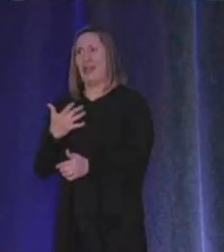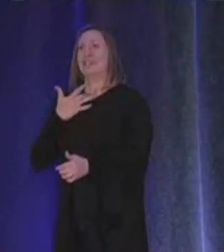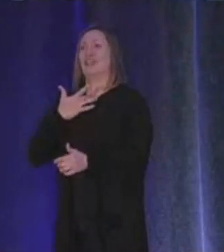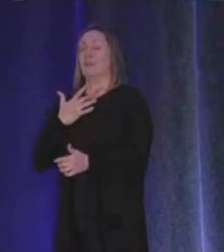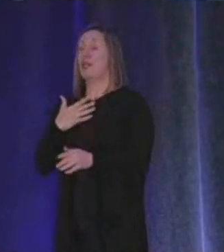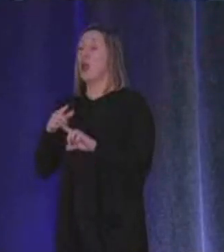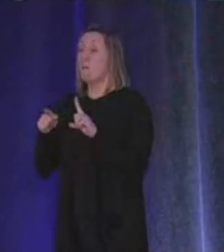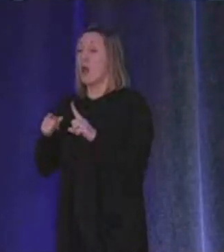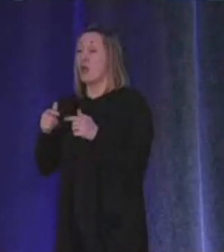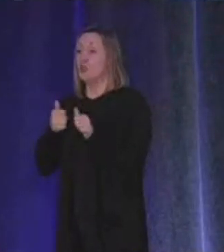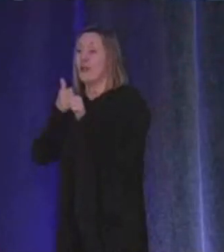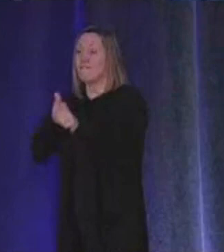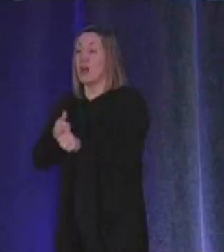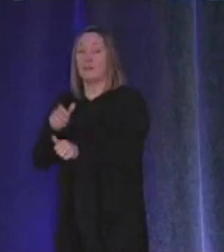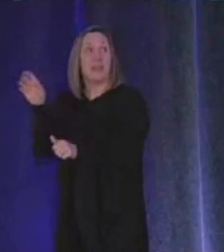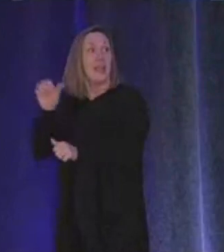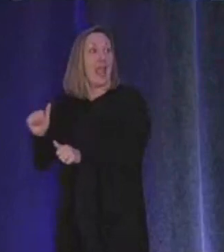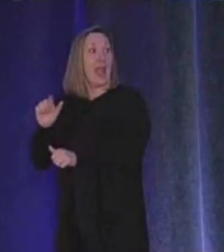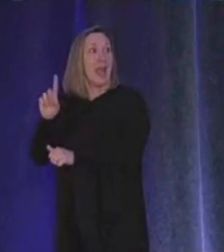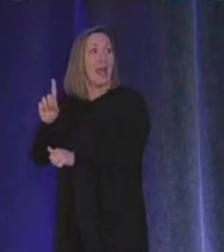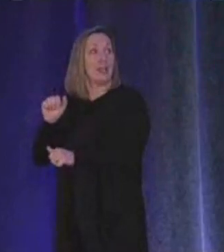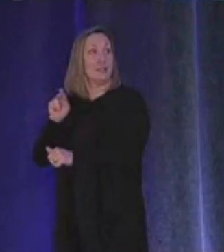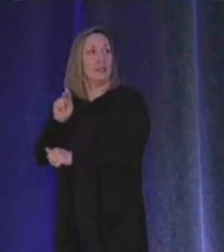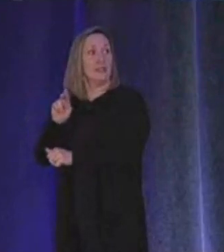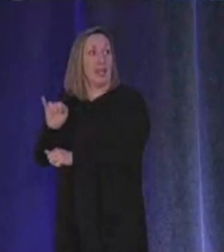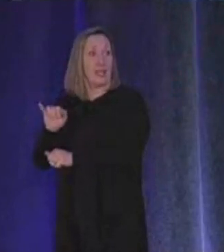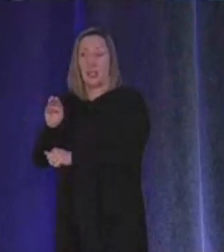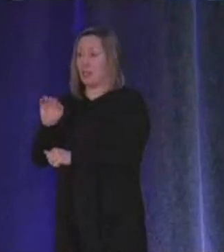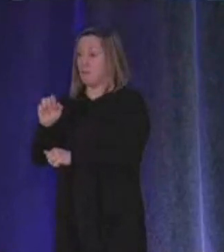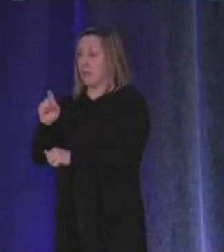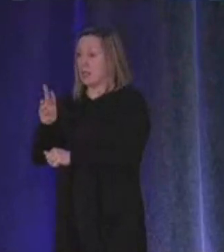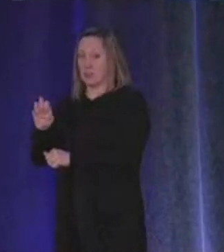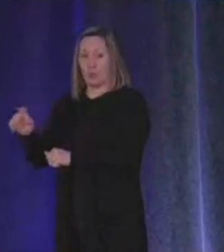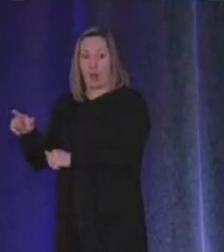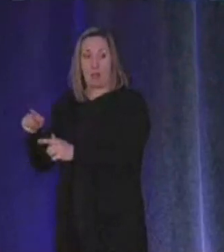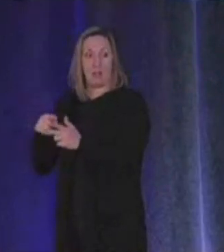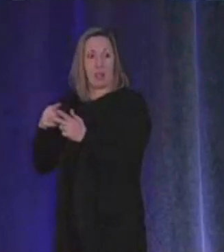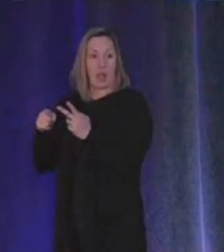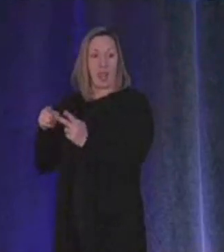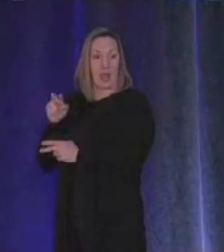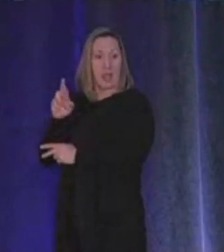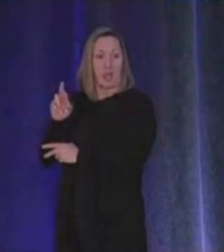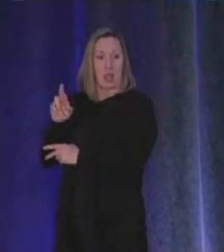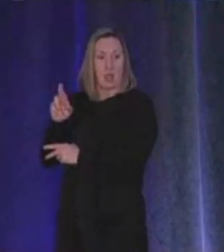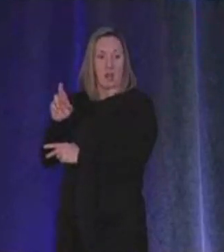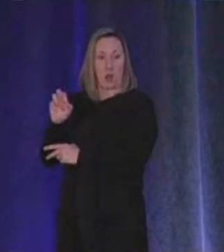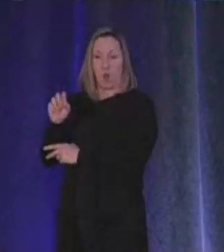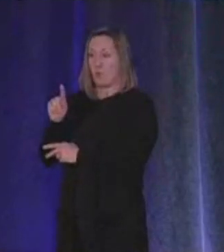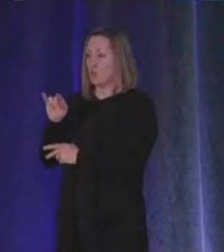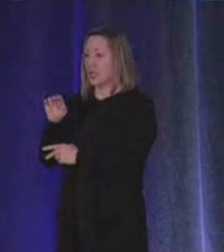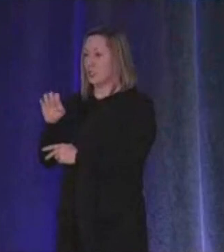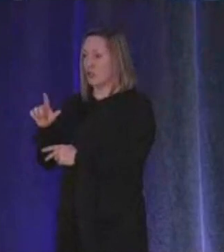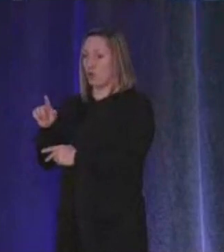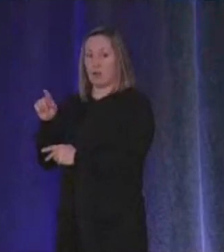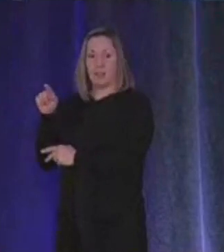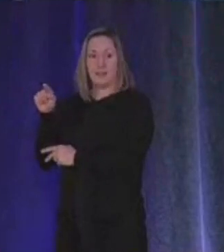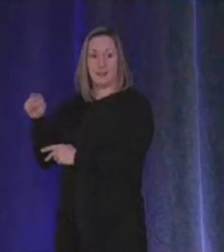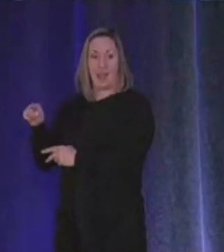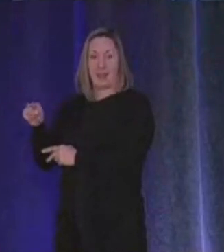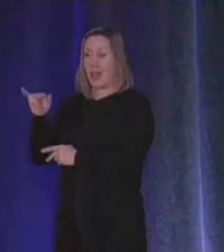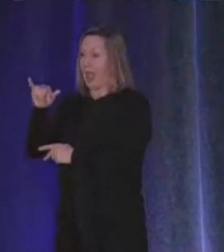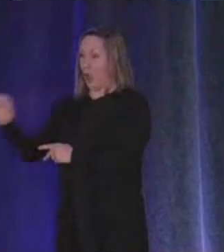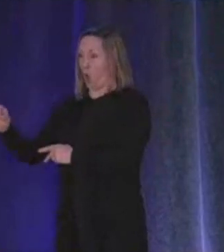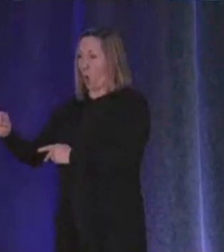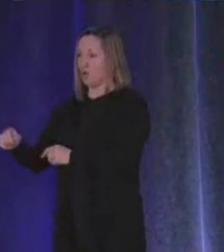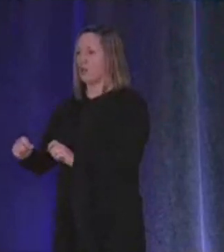follow me at the Danny Maxwell and at rotational.io. We actually do kind of blog at our